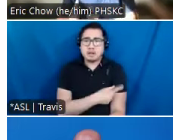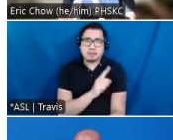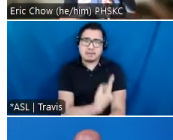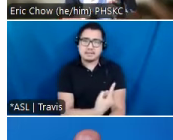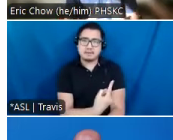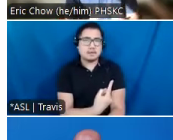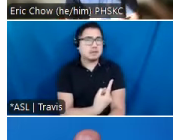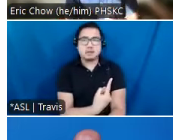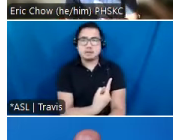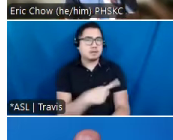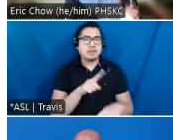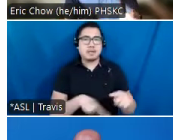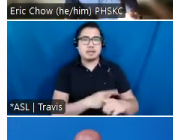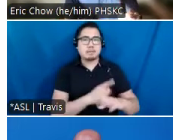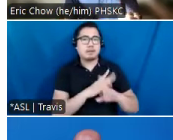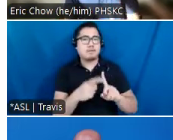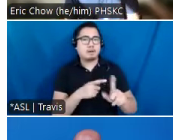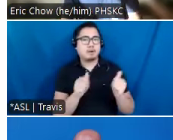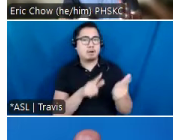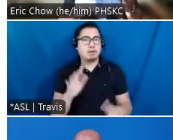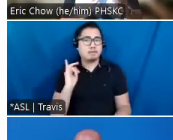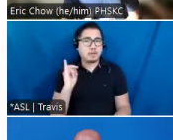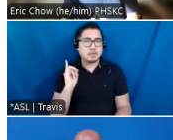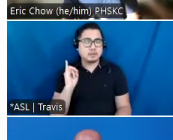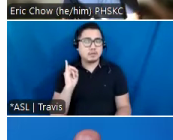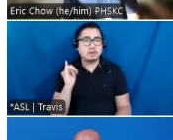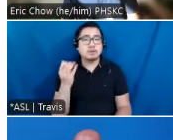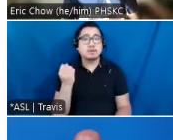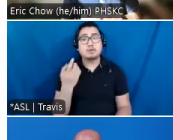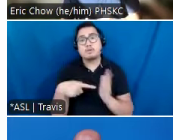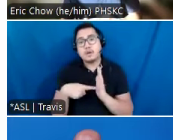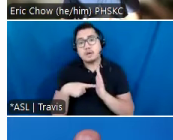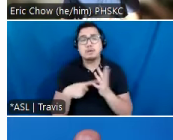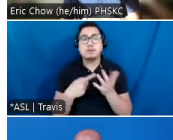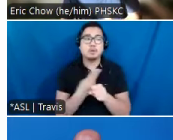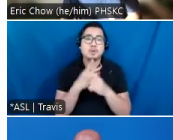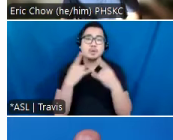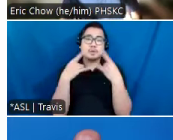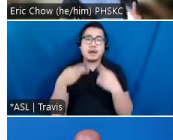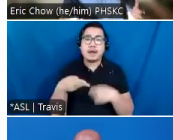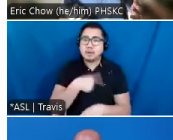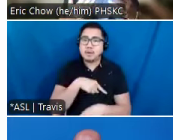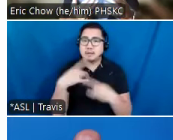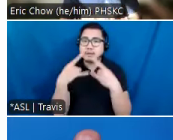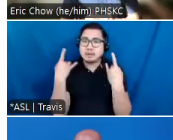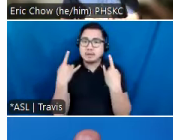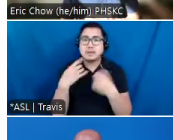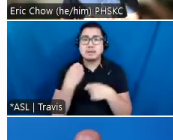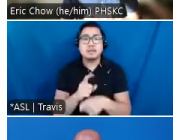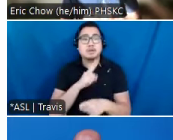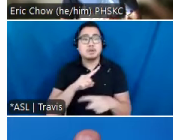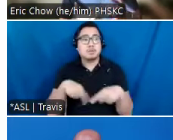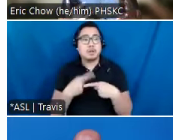going to be able to protect us against all infections. So wearing a well-fitting, high-quality mask, making sure that when you're